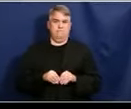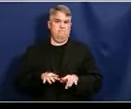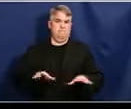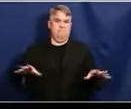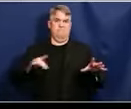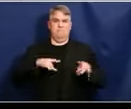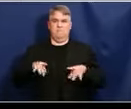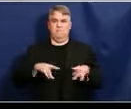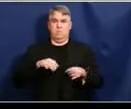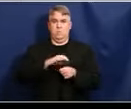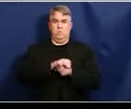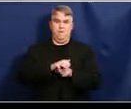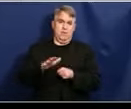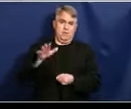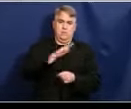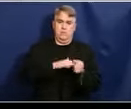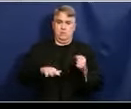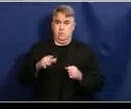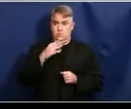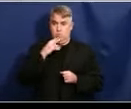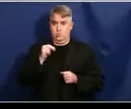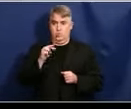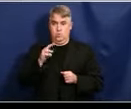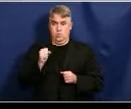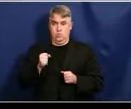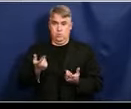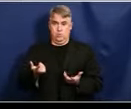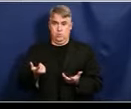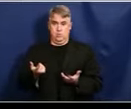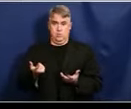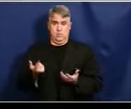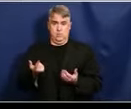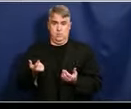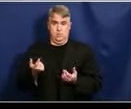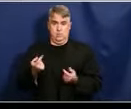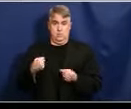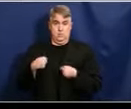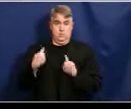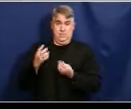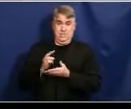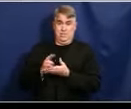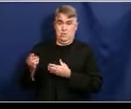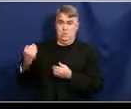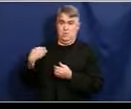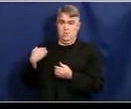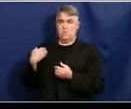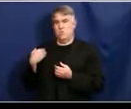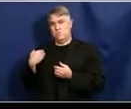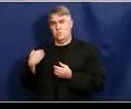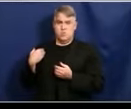of good news. About a month or 6 weeks ago, we were averaging